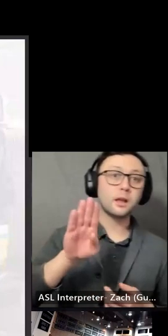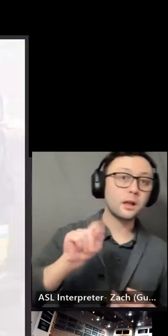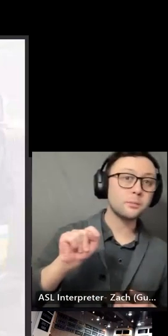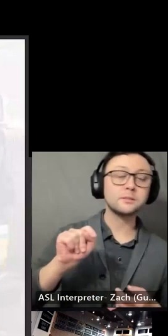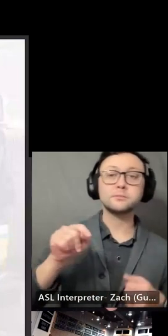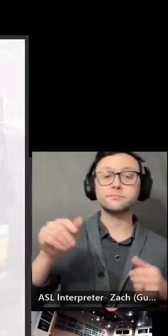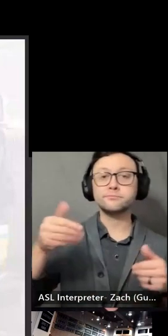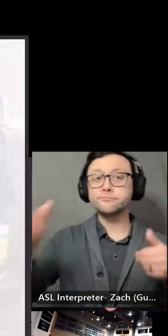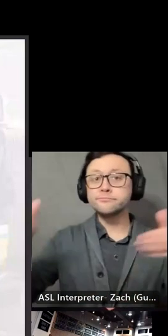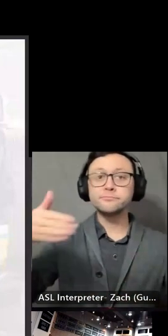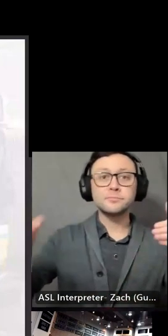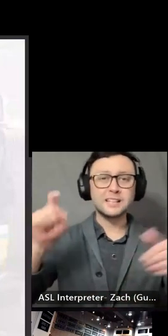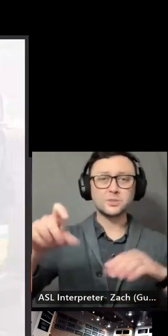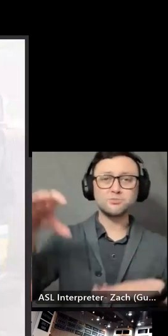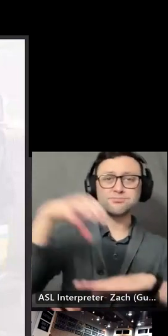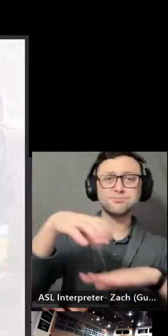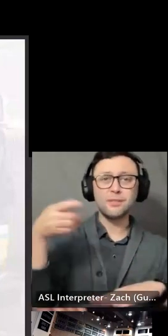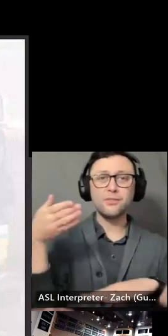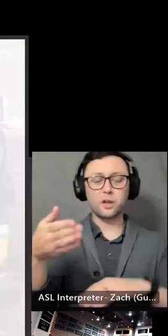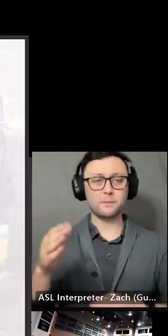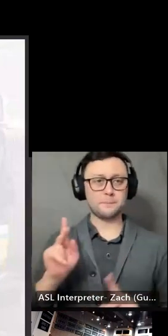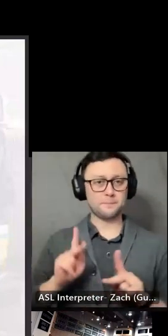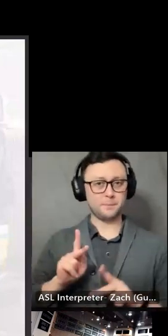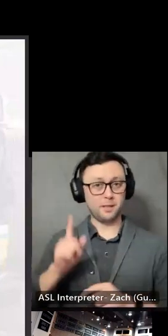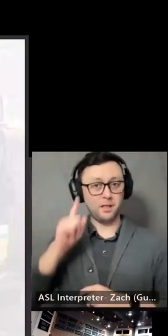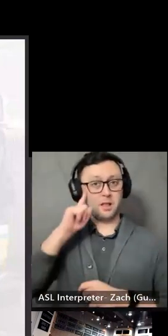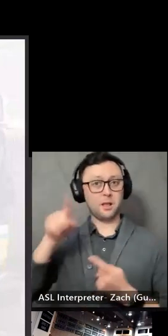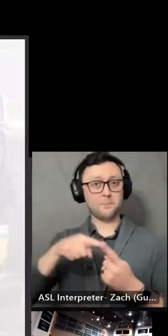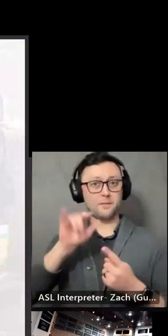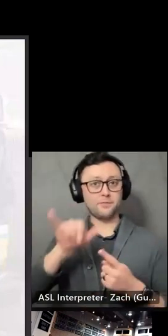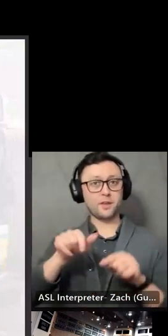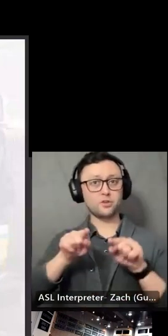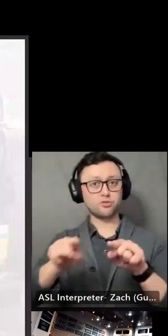other places that had